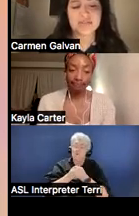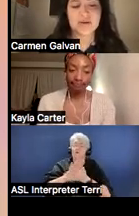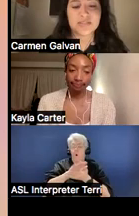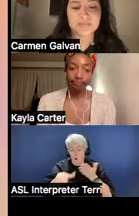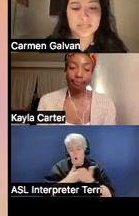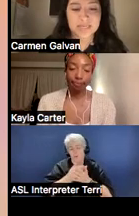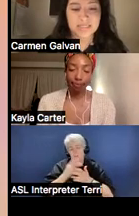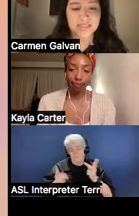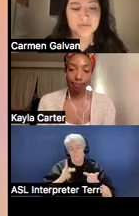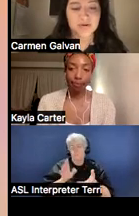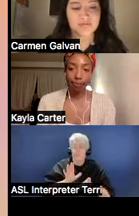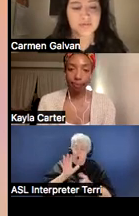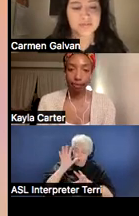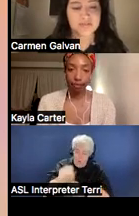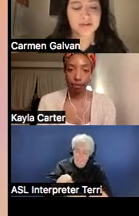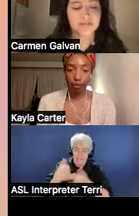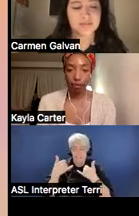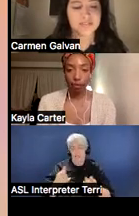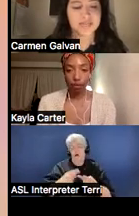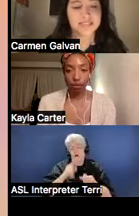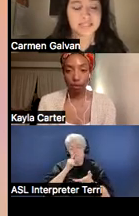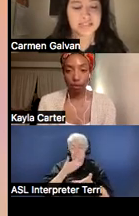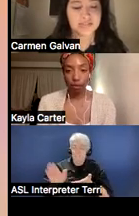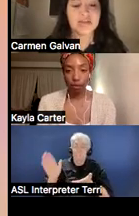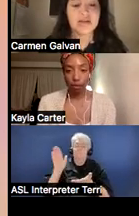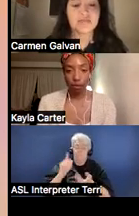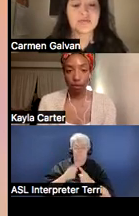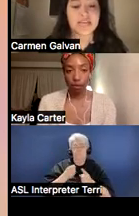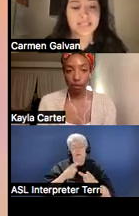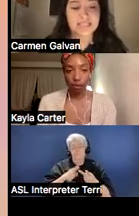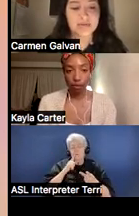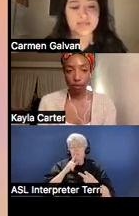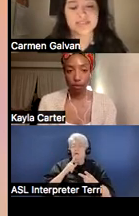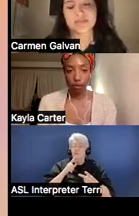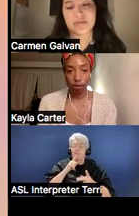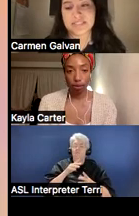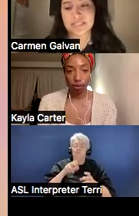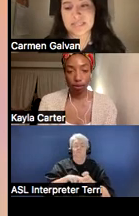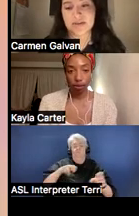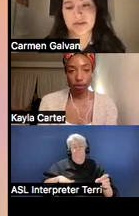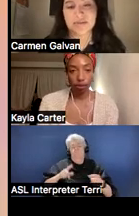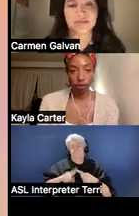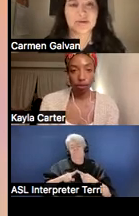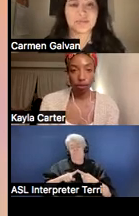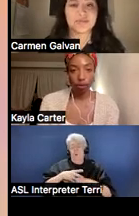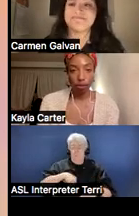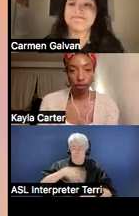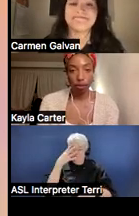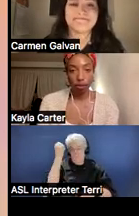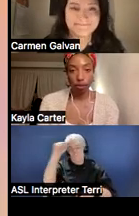it is our responsibility to support our folks suffering from state-sanctioned brutality and white supremacy around the